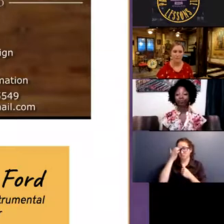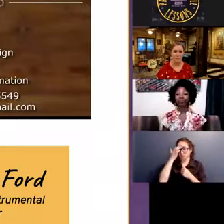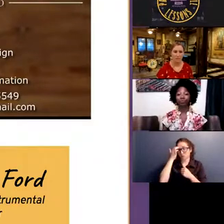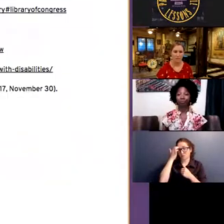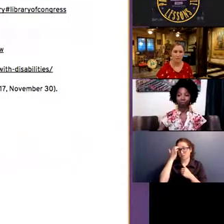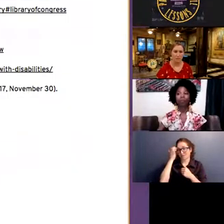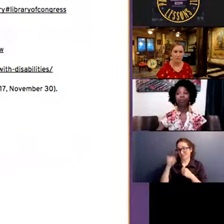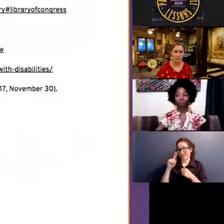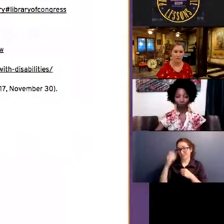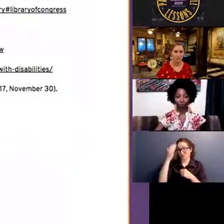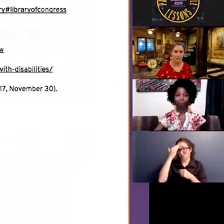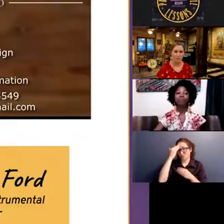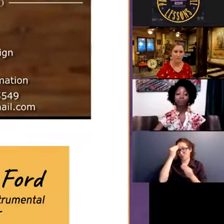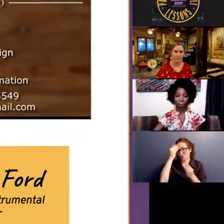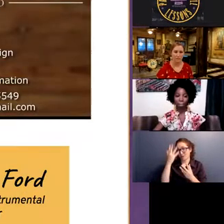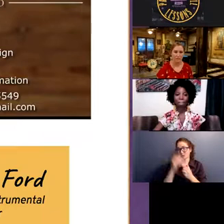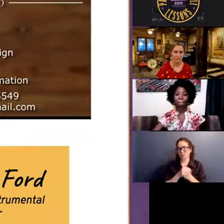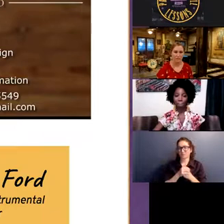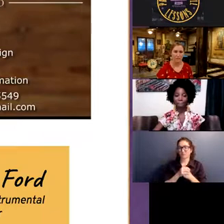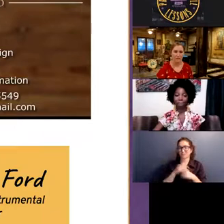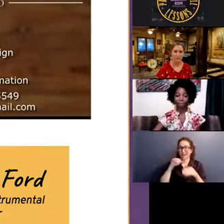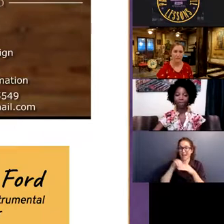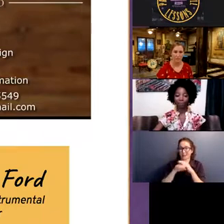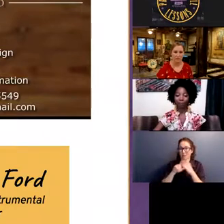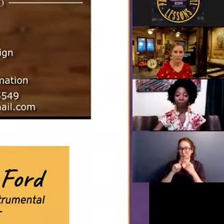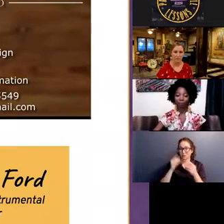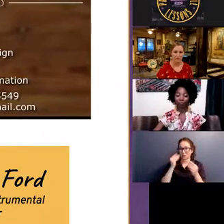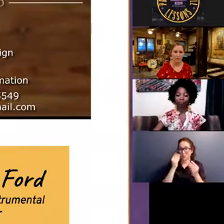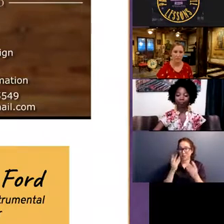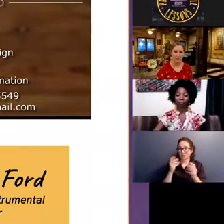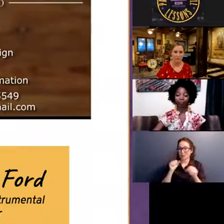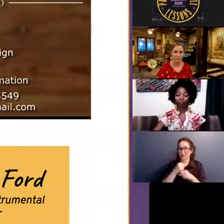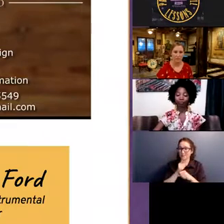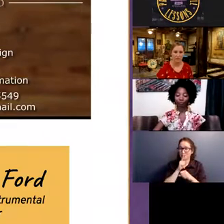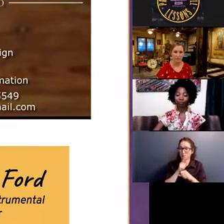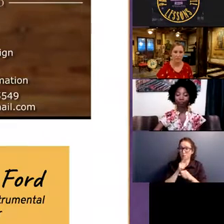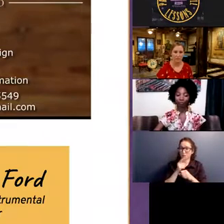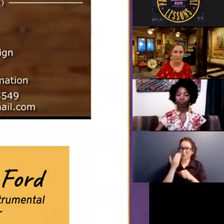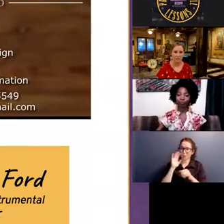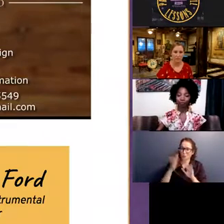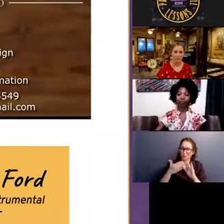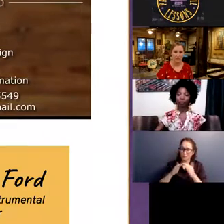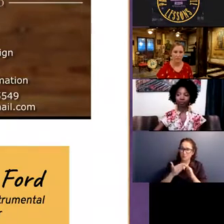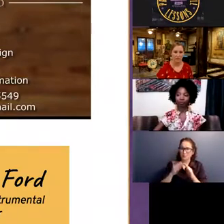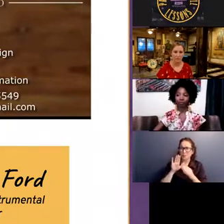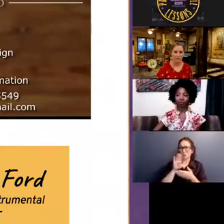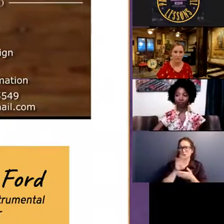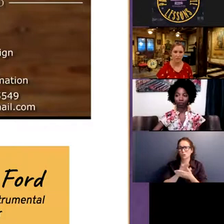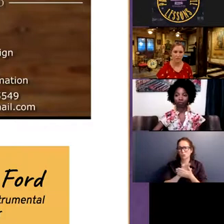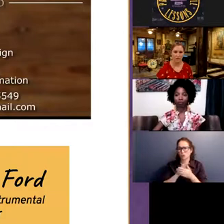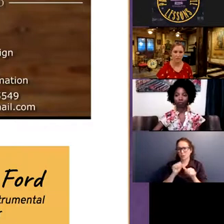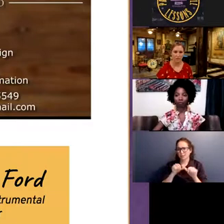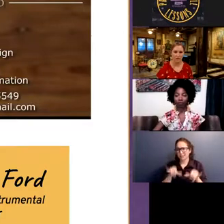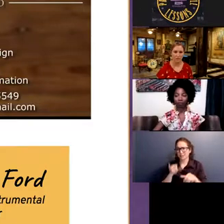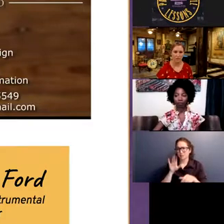knowing information and having access to that information to ensure that your community, your school system,